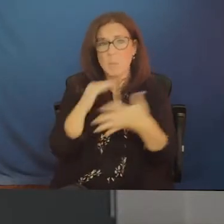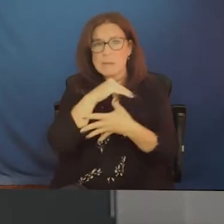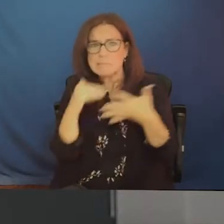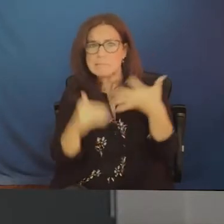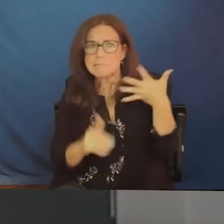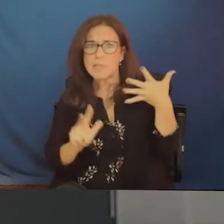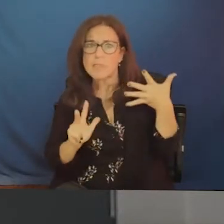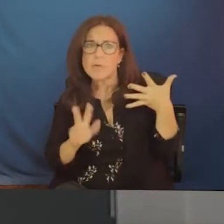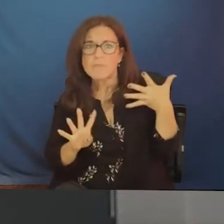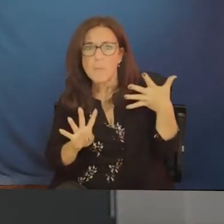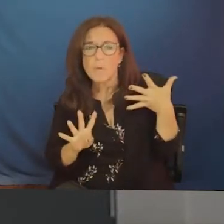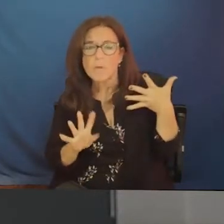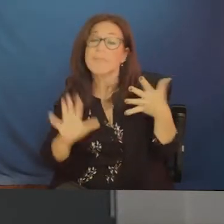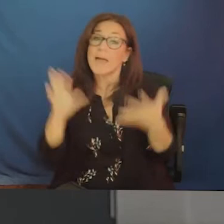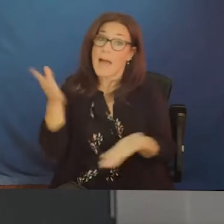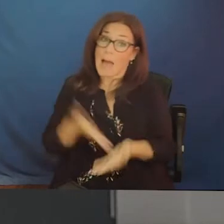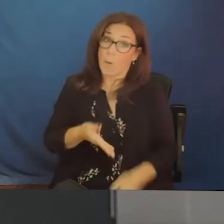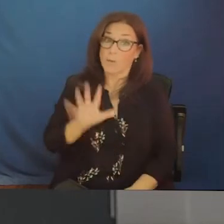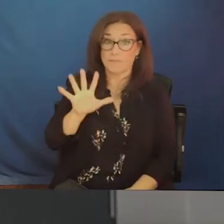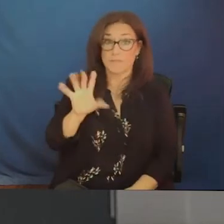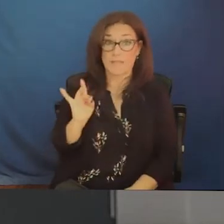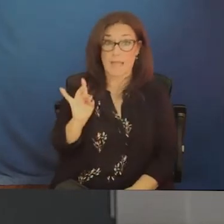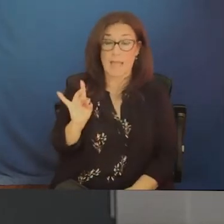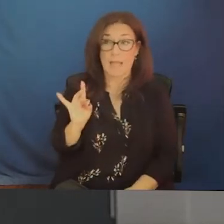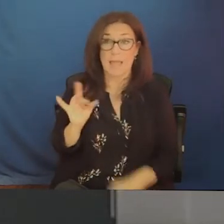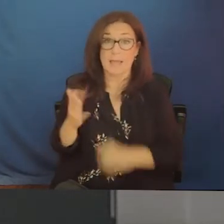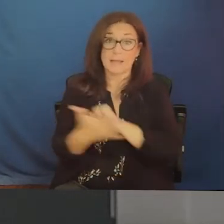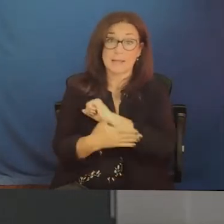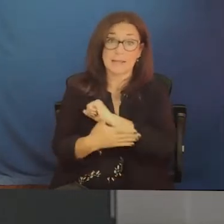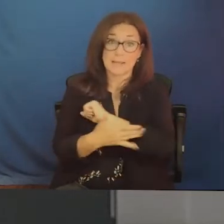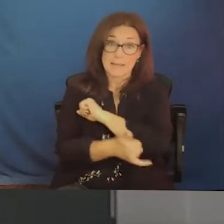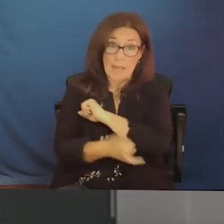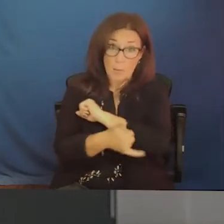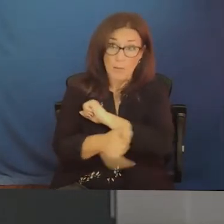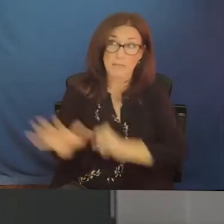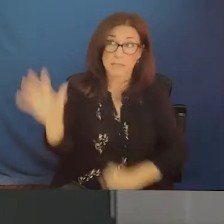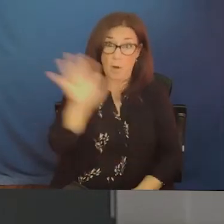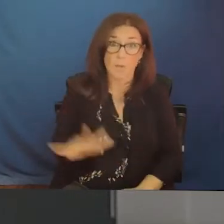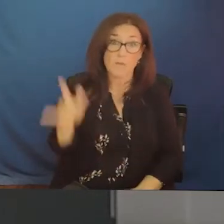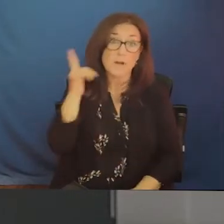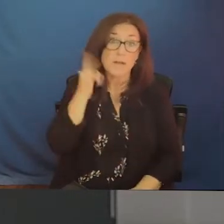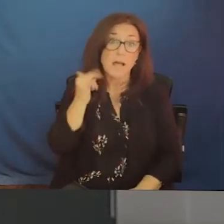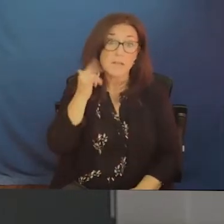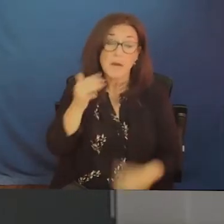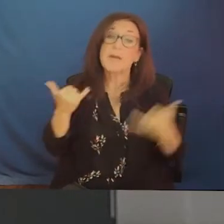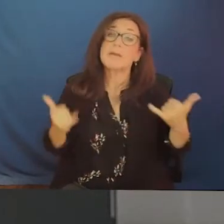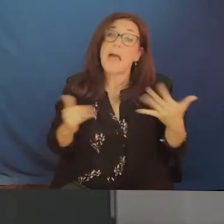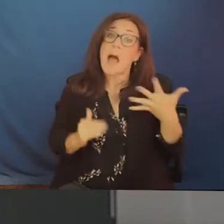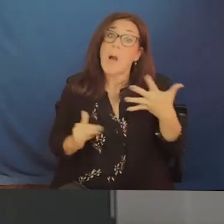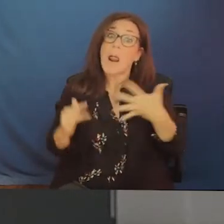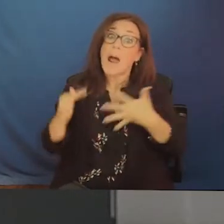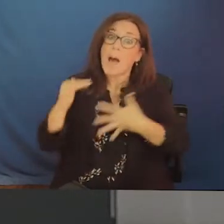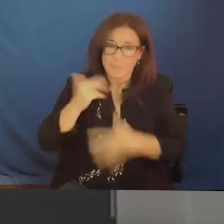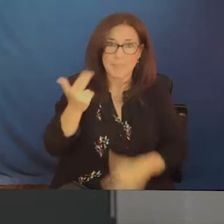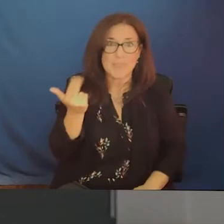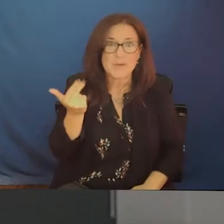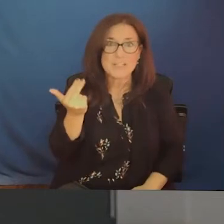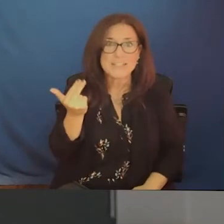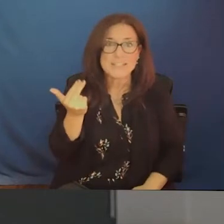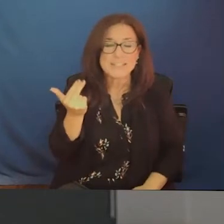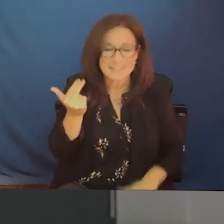out of 58 counties in California. And I just checked today, as I tend to do, and we are 13th, so more people are getting